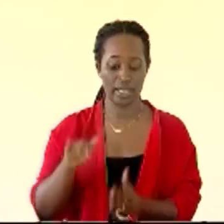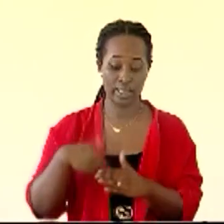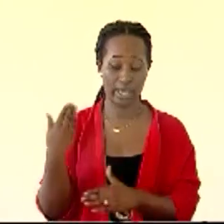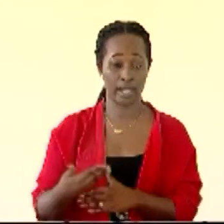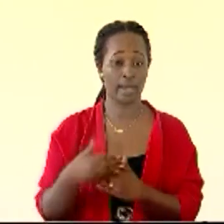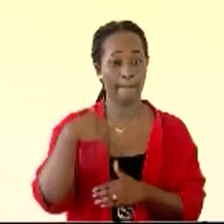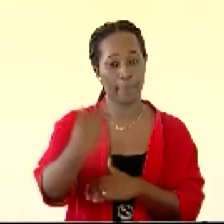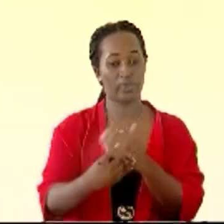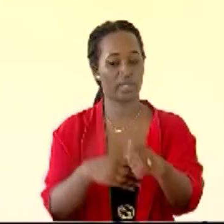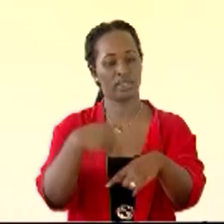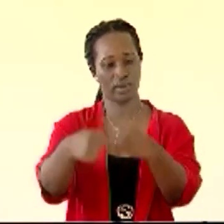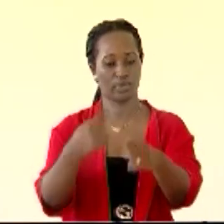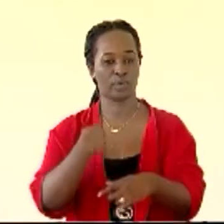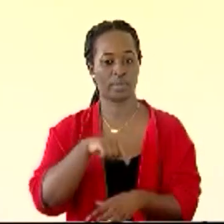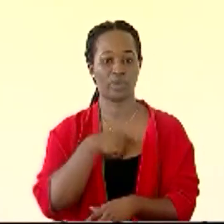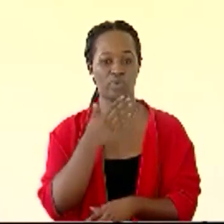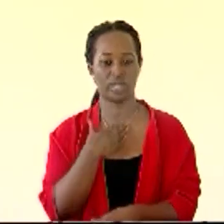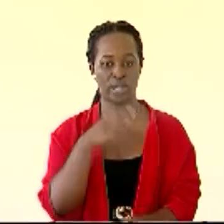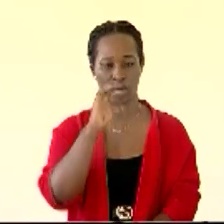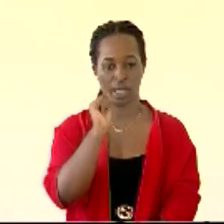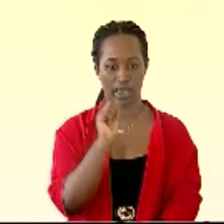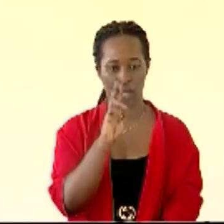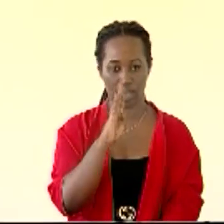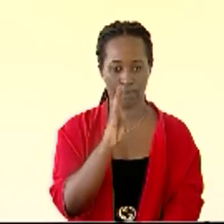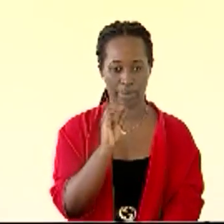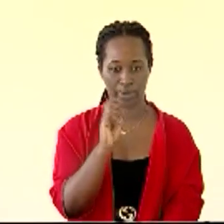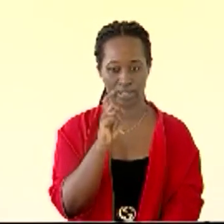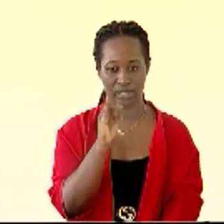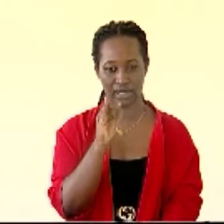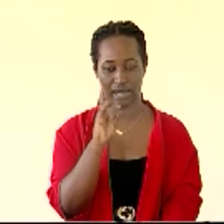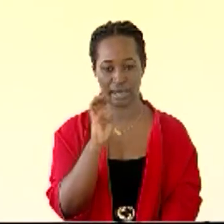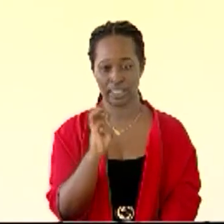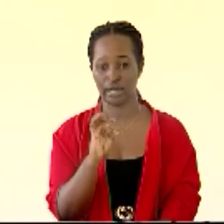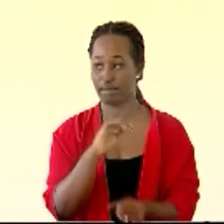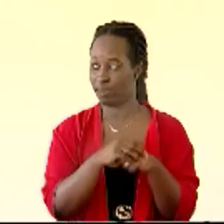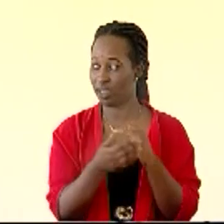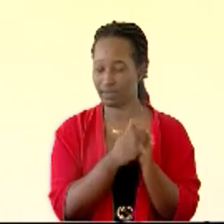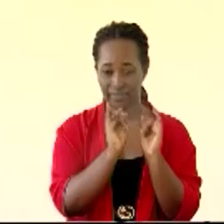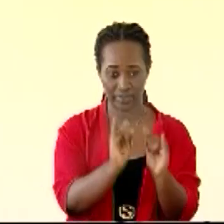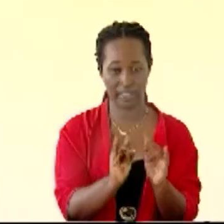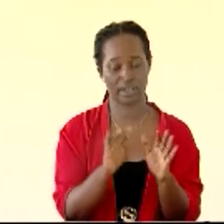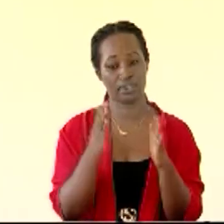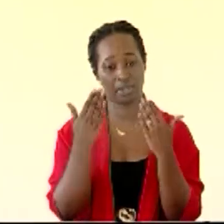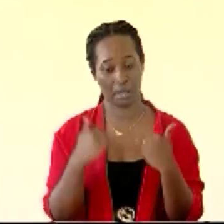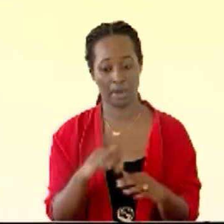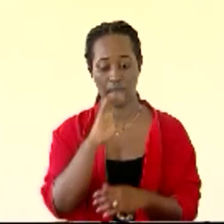carbon dioxide being received, carbon dioxide being fixed, carbon dioxide turning into glucose.